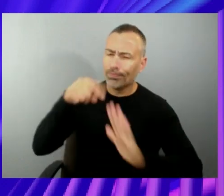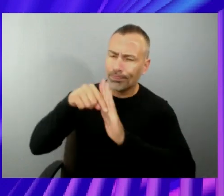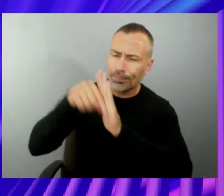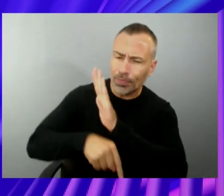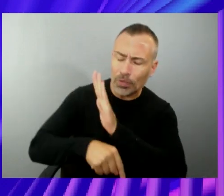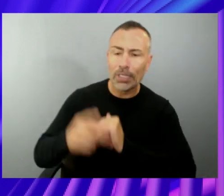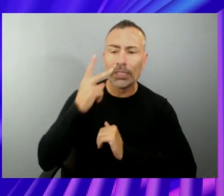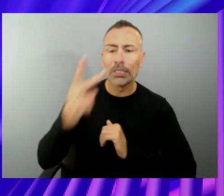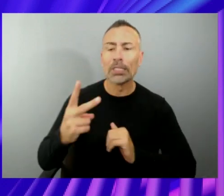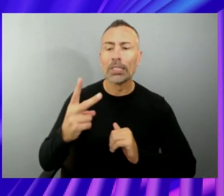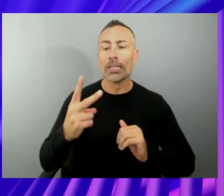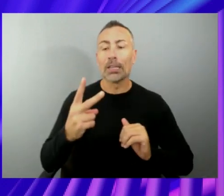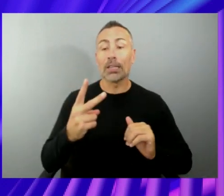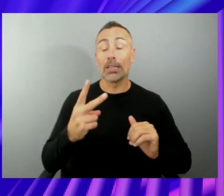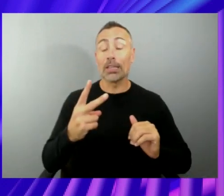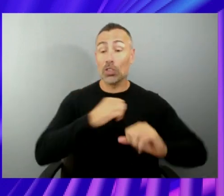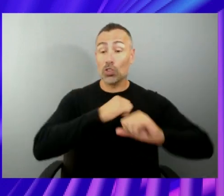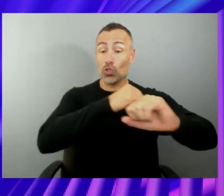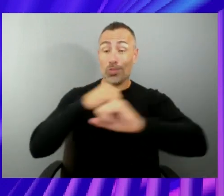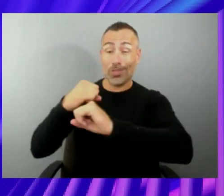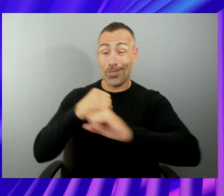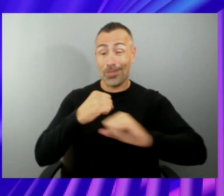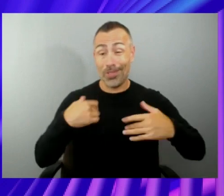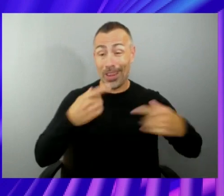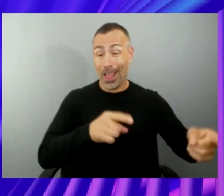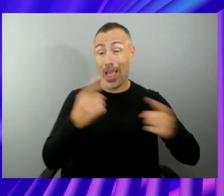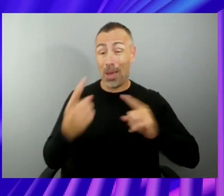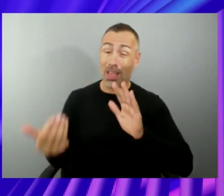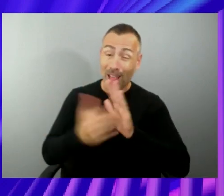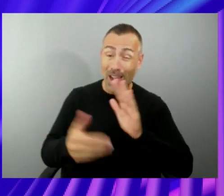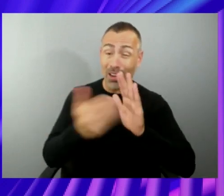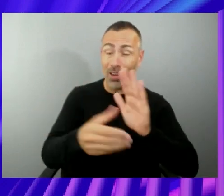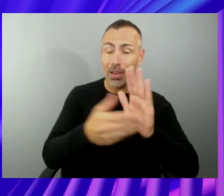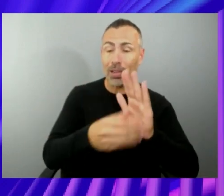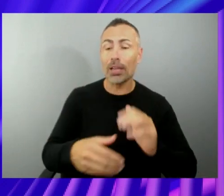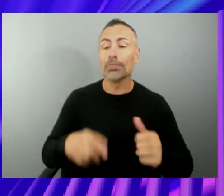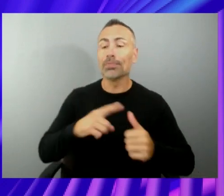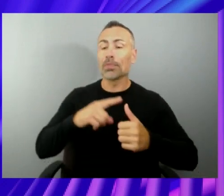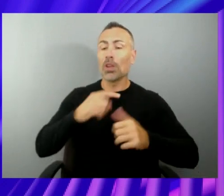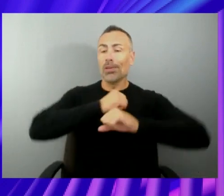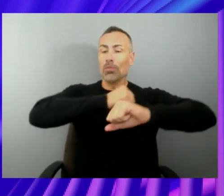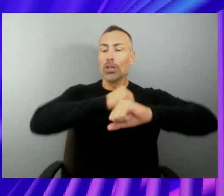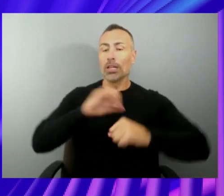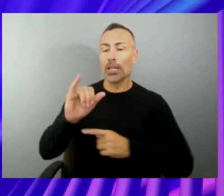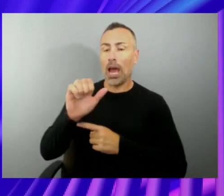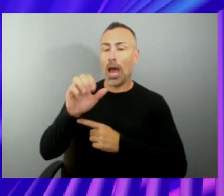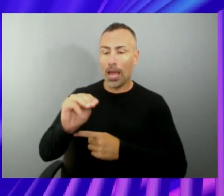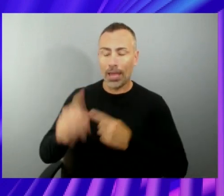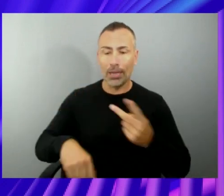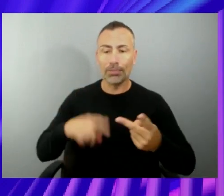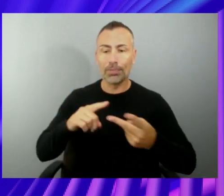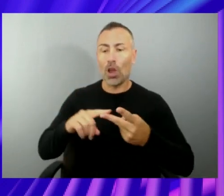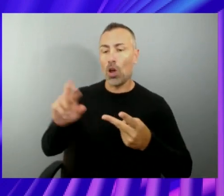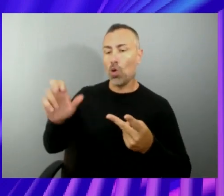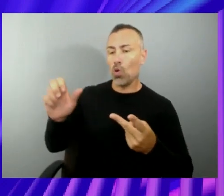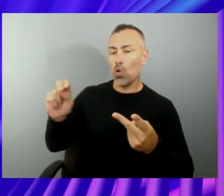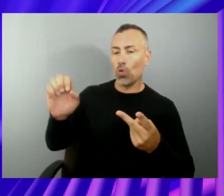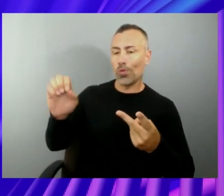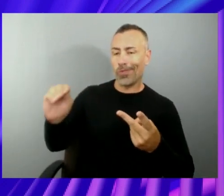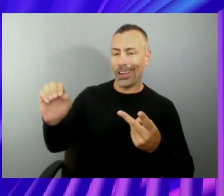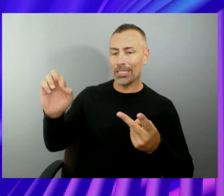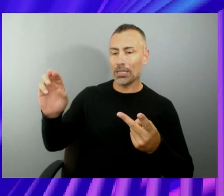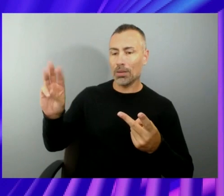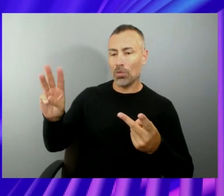see. Protecting IAM credentials, protecting from and recovering from ransomware. We also dove deep into the incident